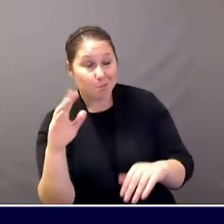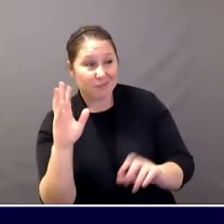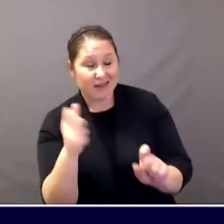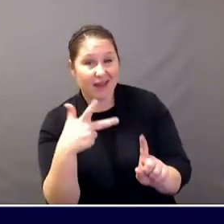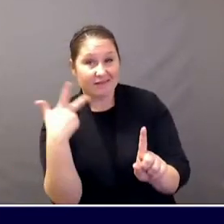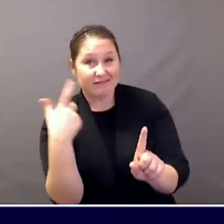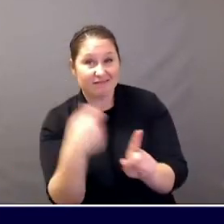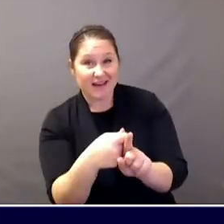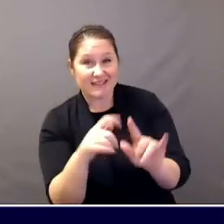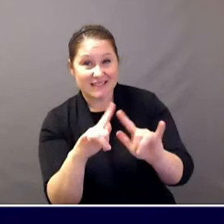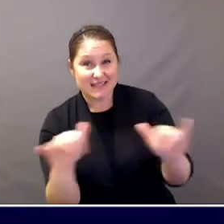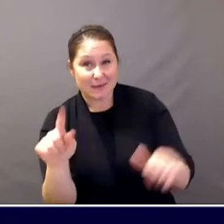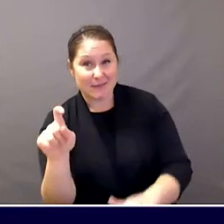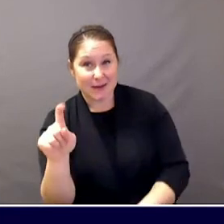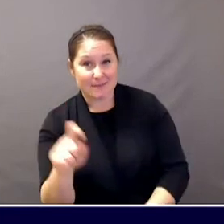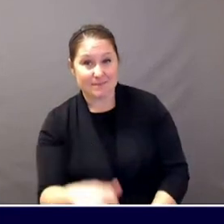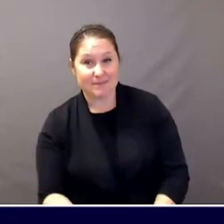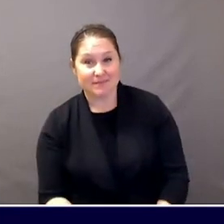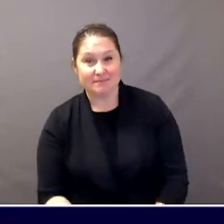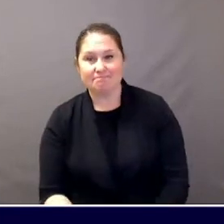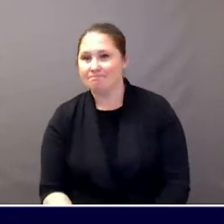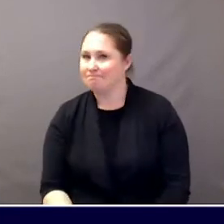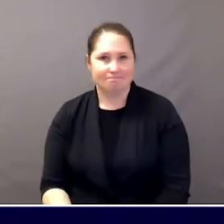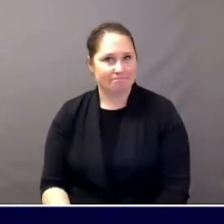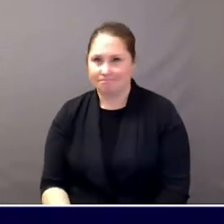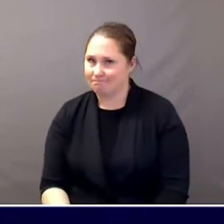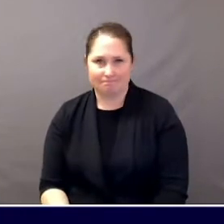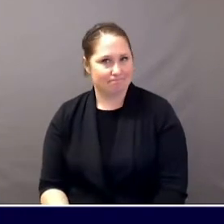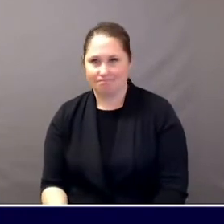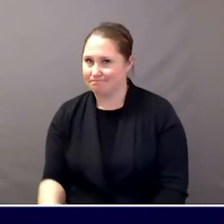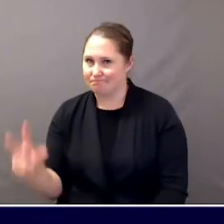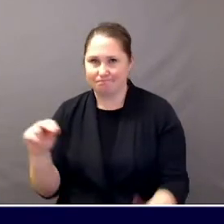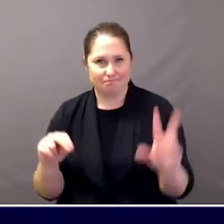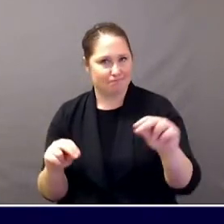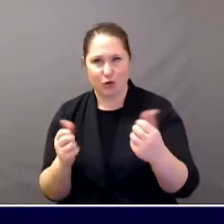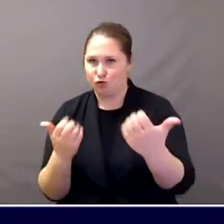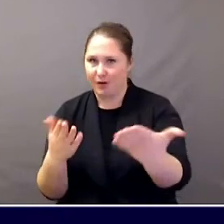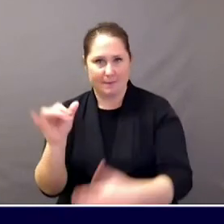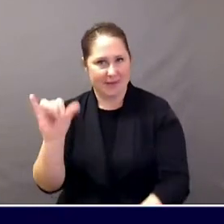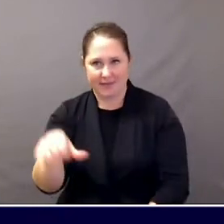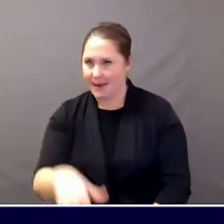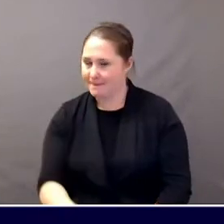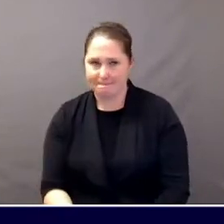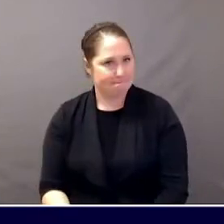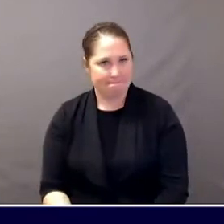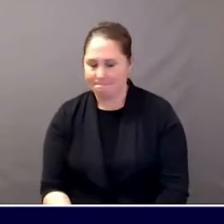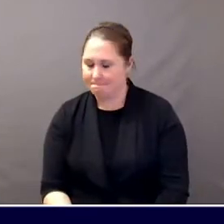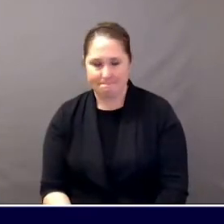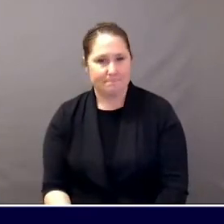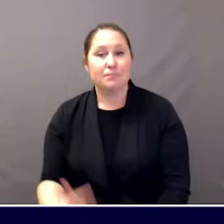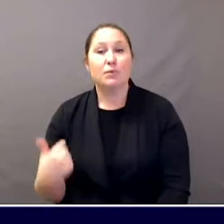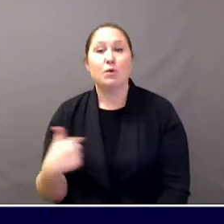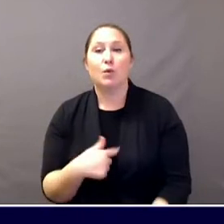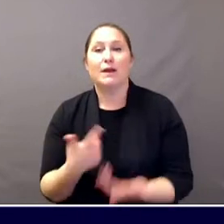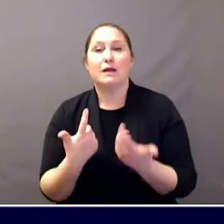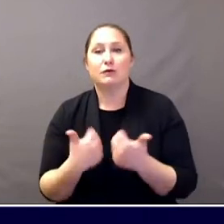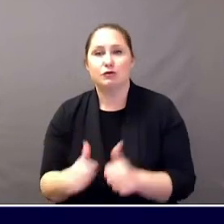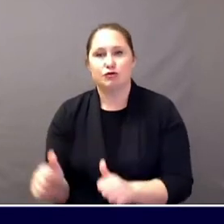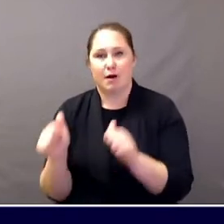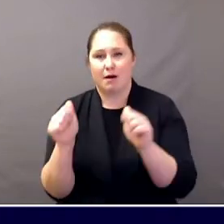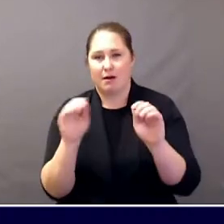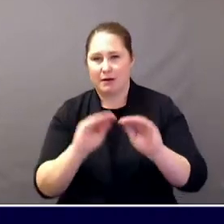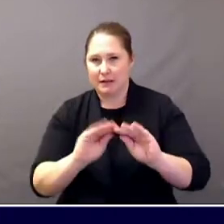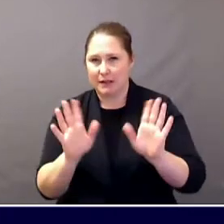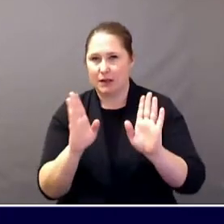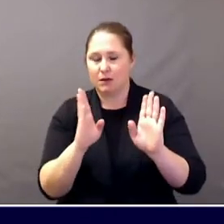there? No, we don't recommend that at this point. And I'm going to again go back to, we are trying to do this in an orderly fashion. We ask people